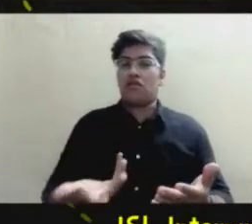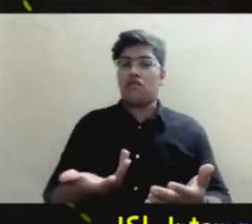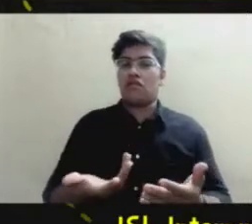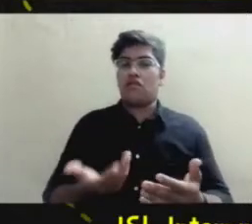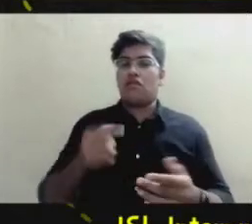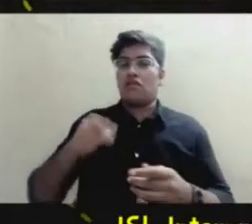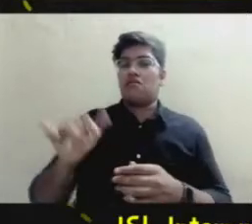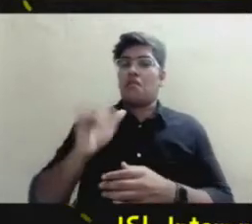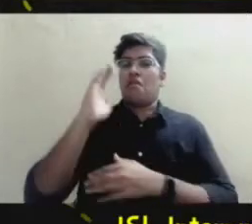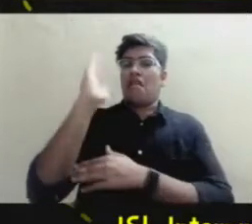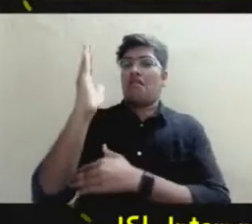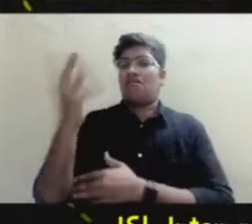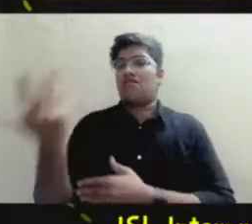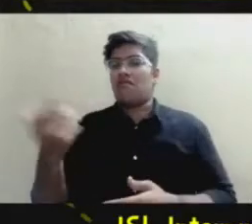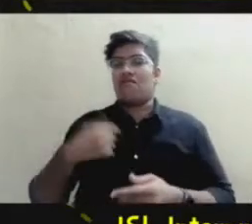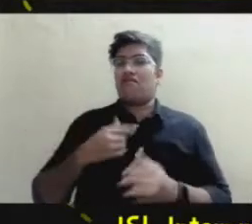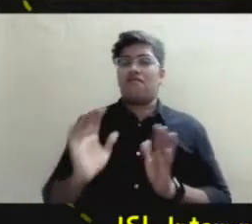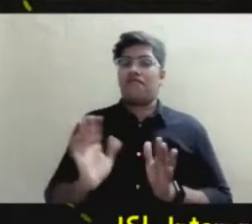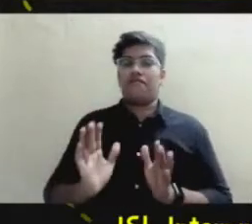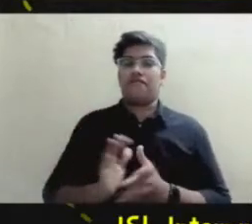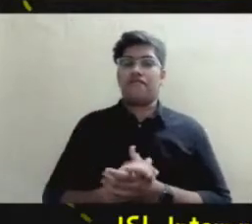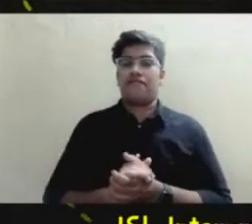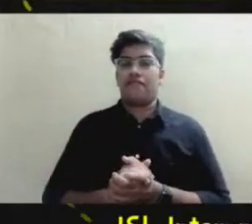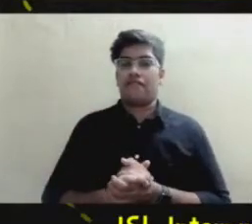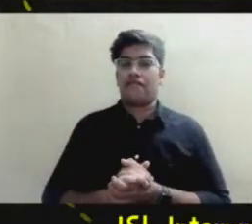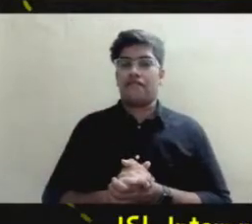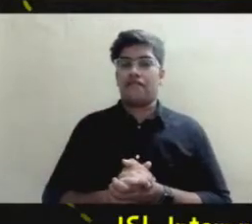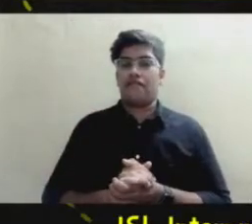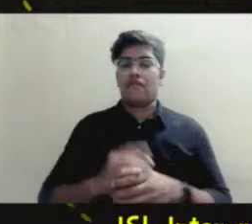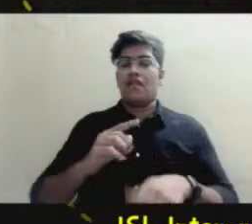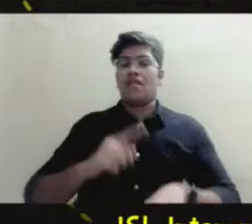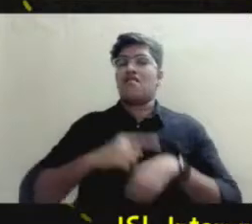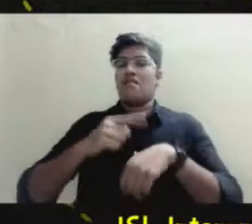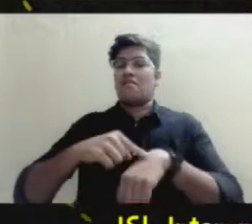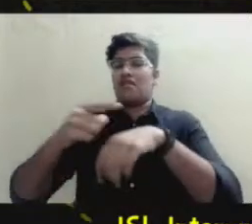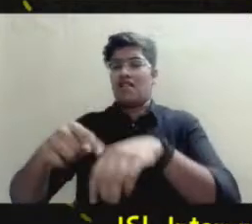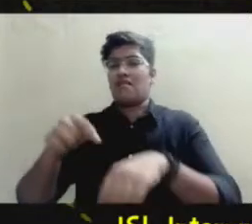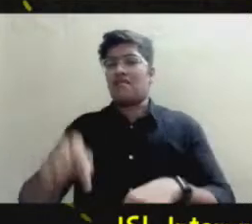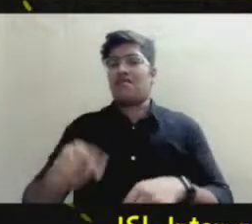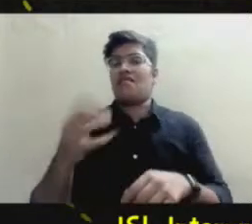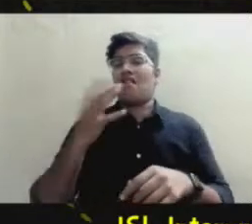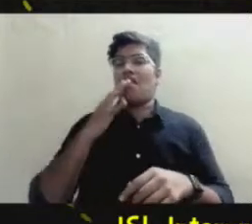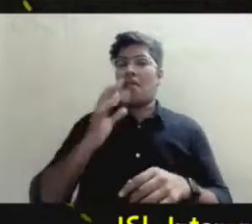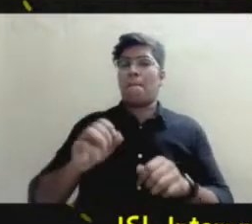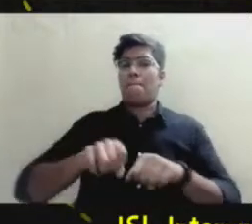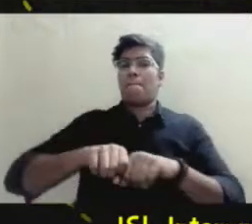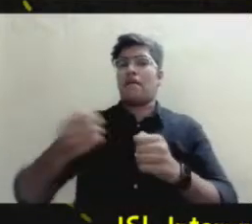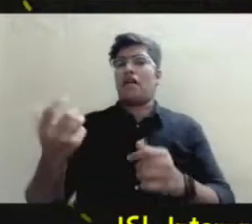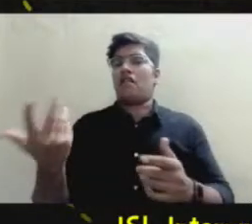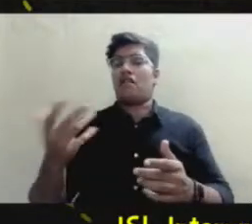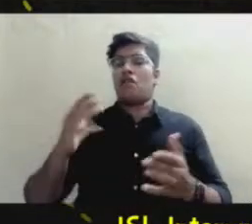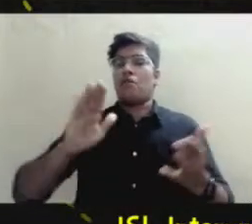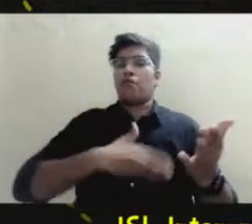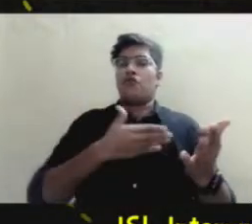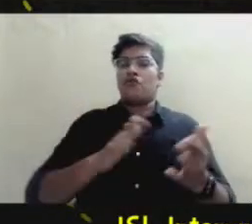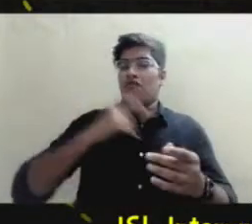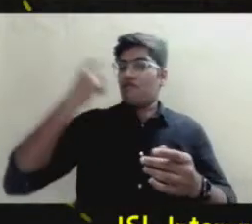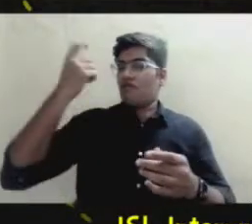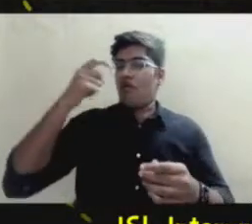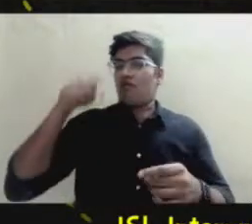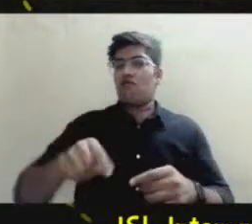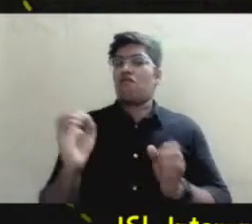lecture demonstration, and sometimes it really breaks the kind of musical thought and the